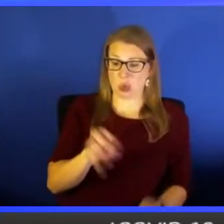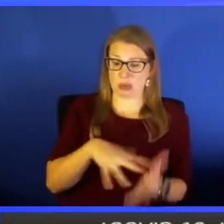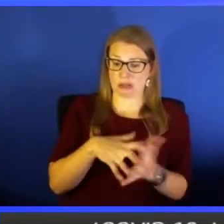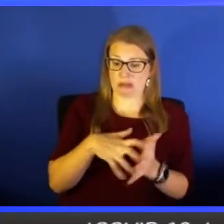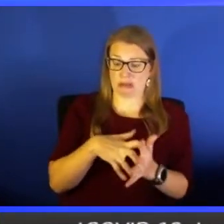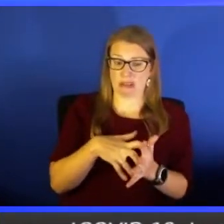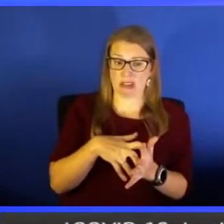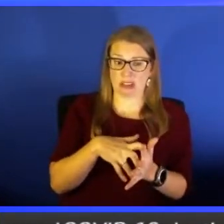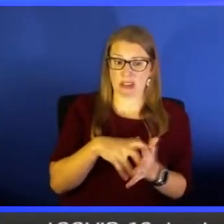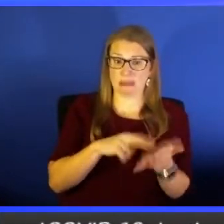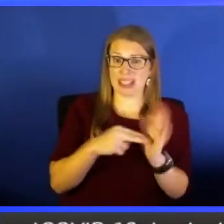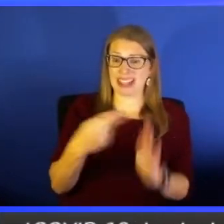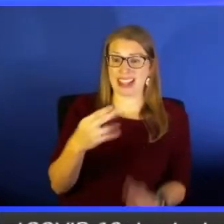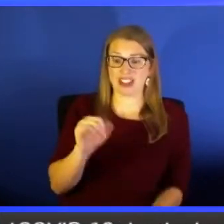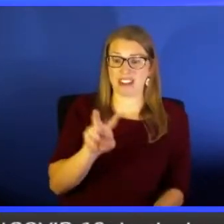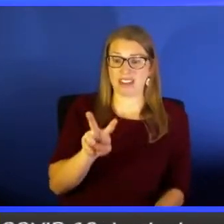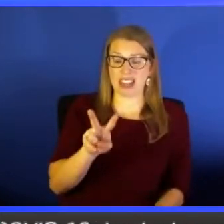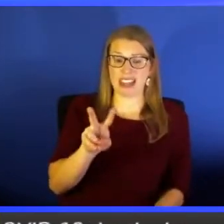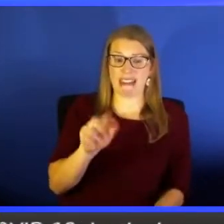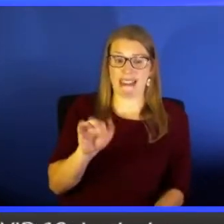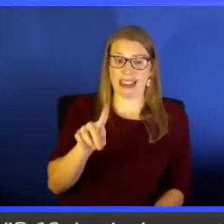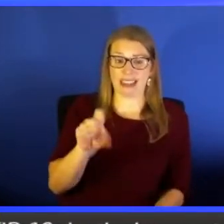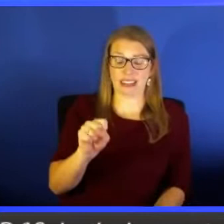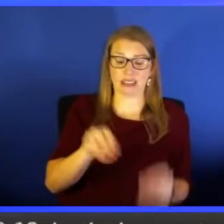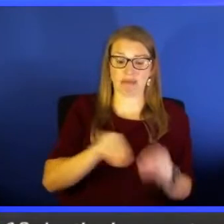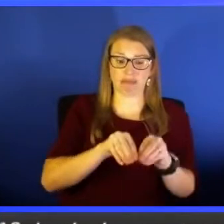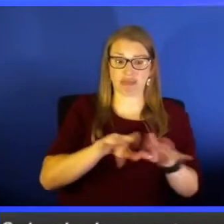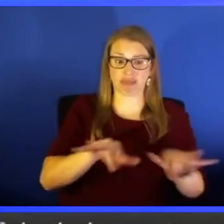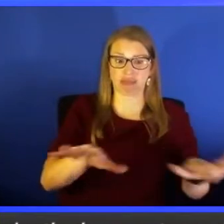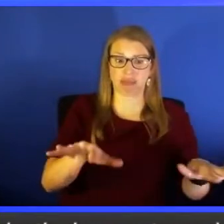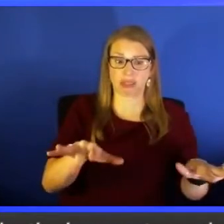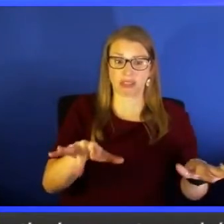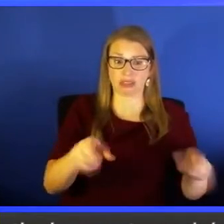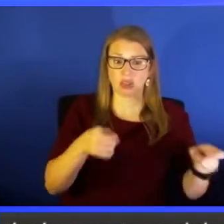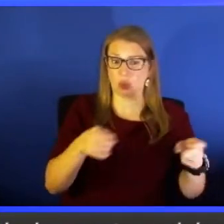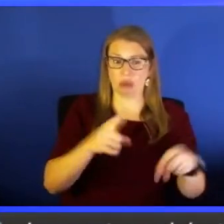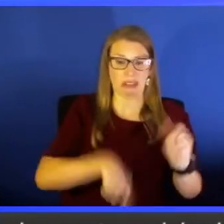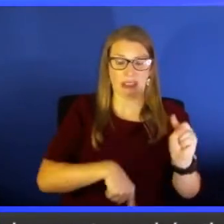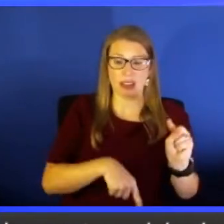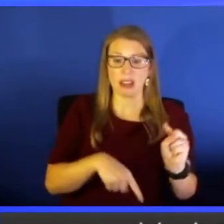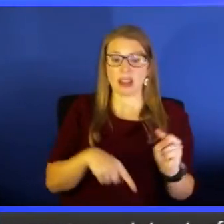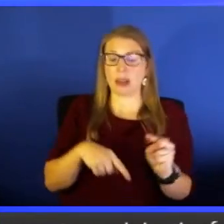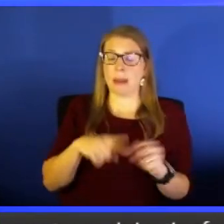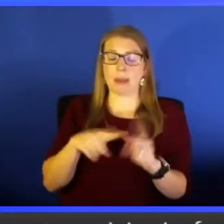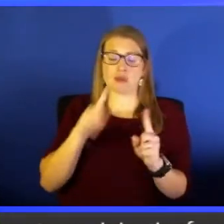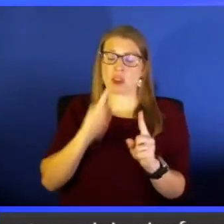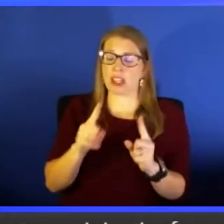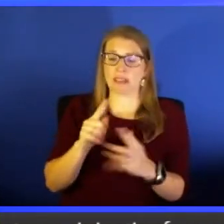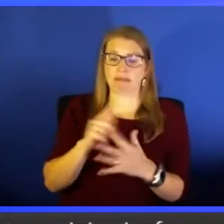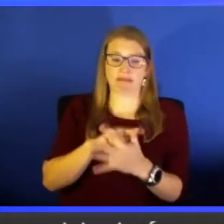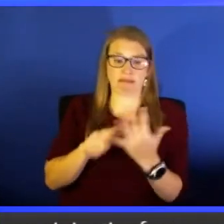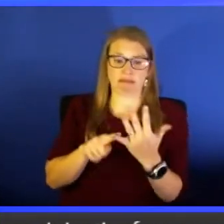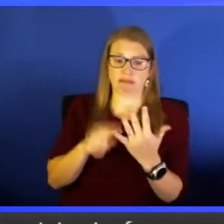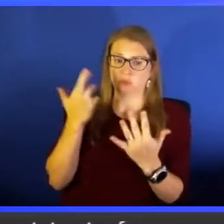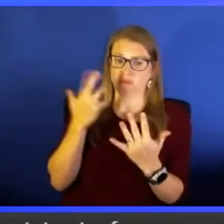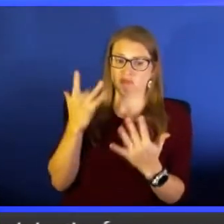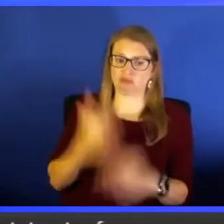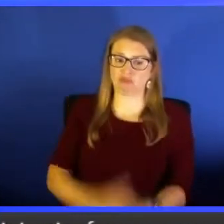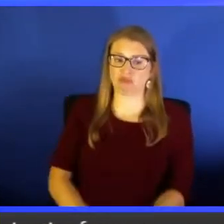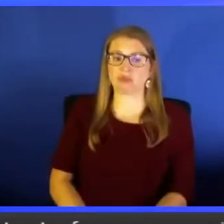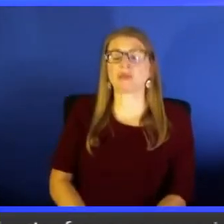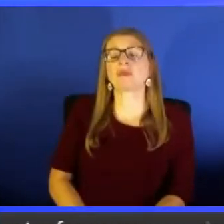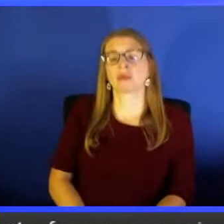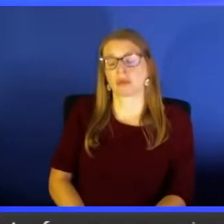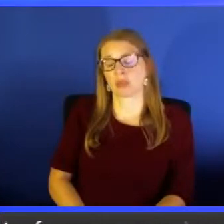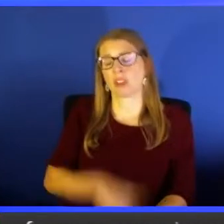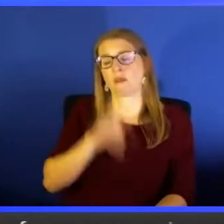uncontrolled HIV/AIDS? That can certainly be due to it. But again, it's a multitude of factors. And it especially is in those immune-suppressed populations